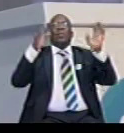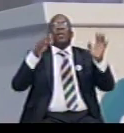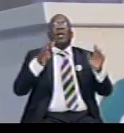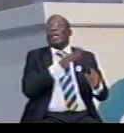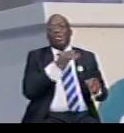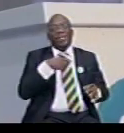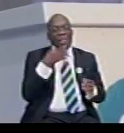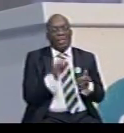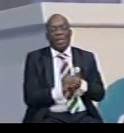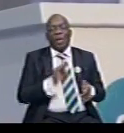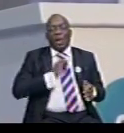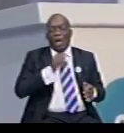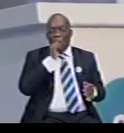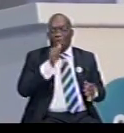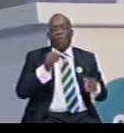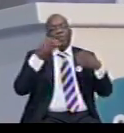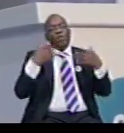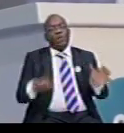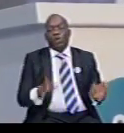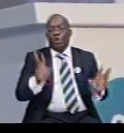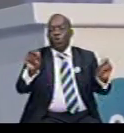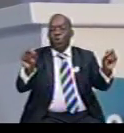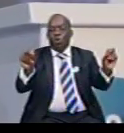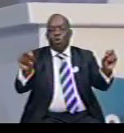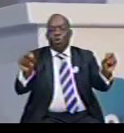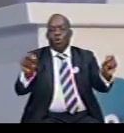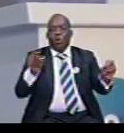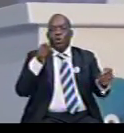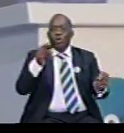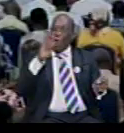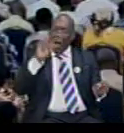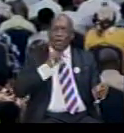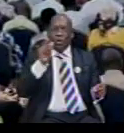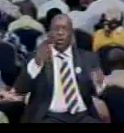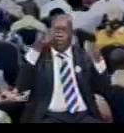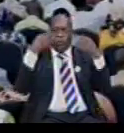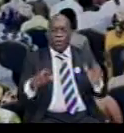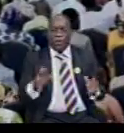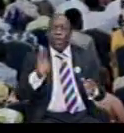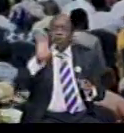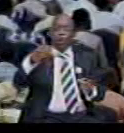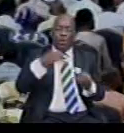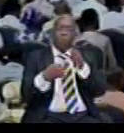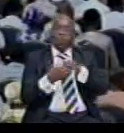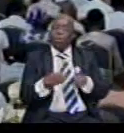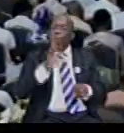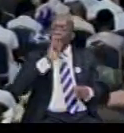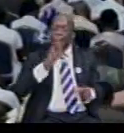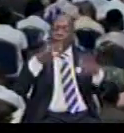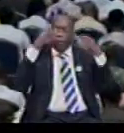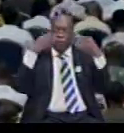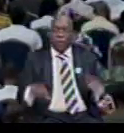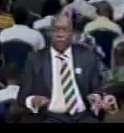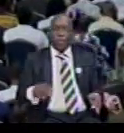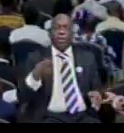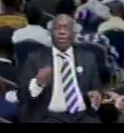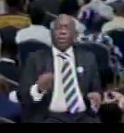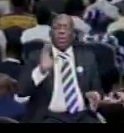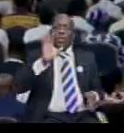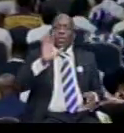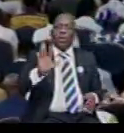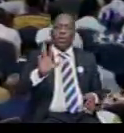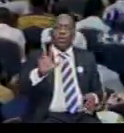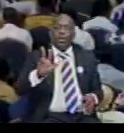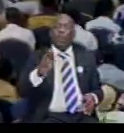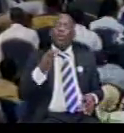No, you are not finished, but your problems are finished. And Shadrach, Meshach, and Abednego went